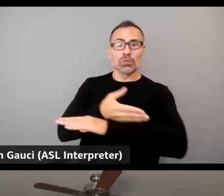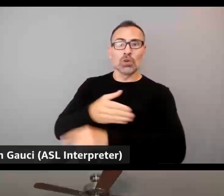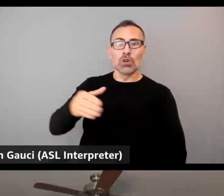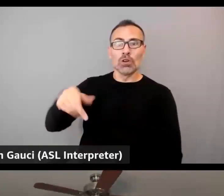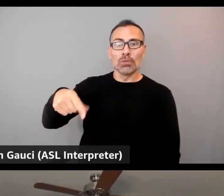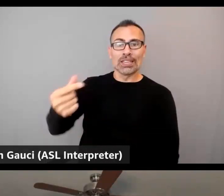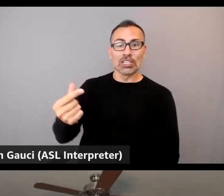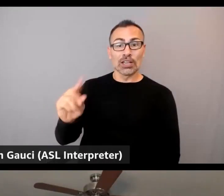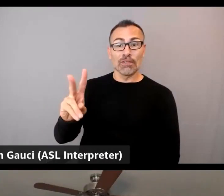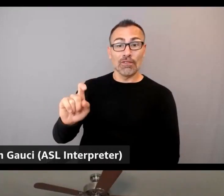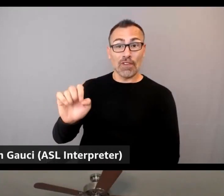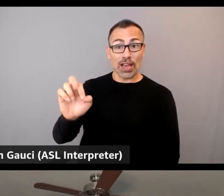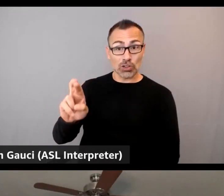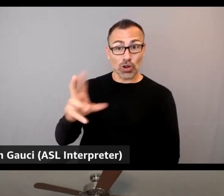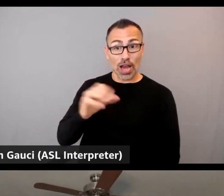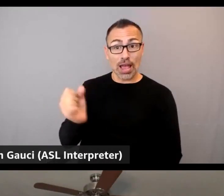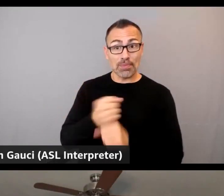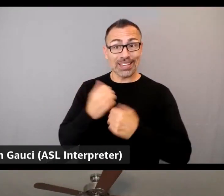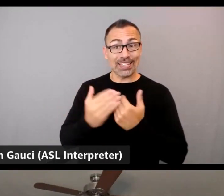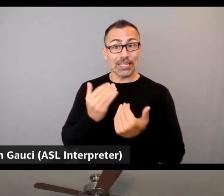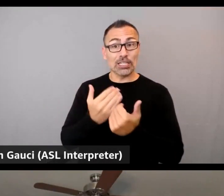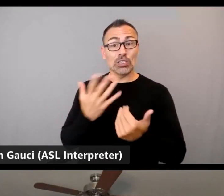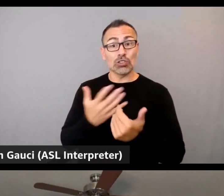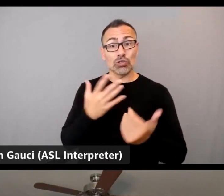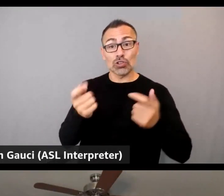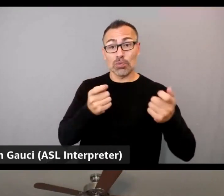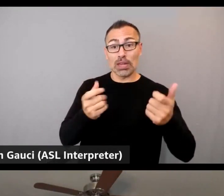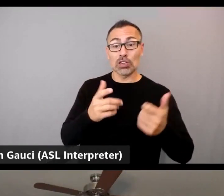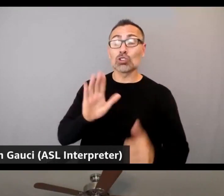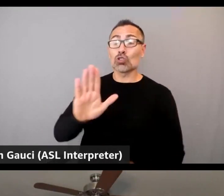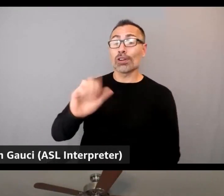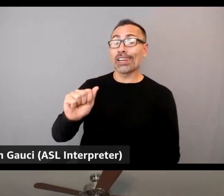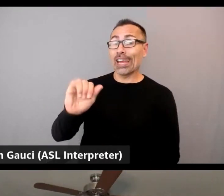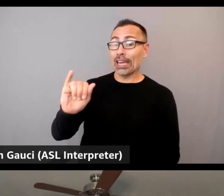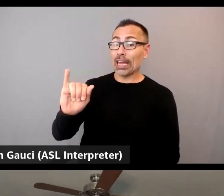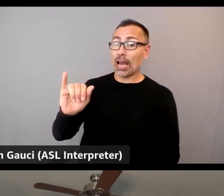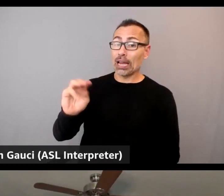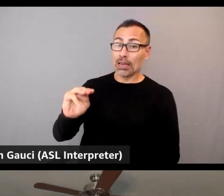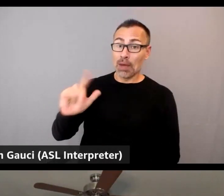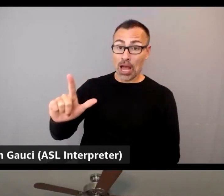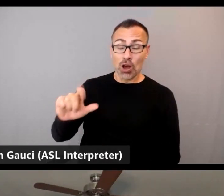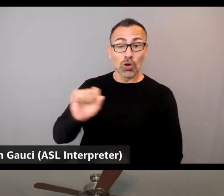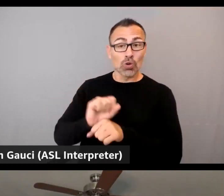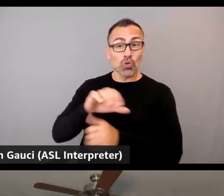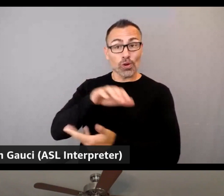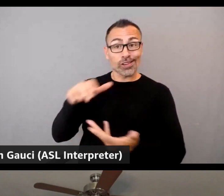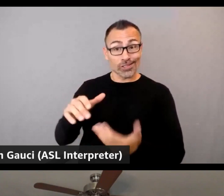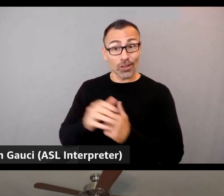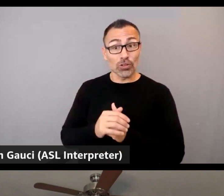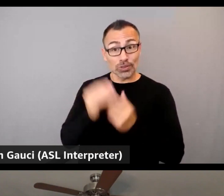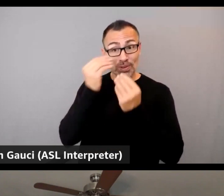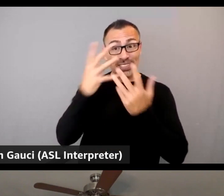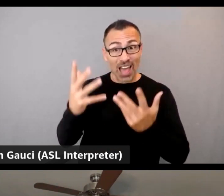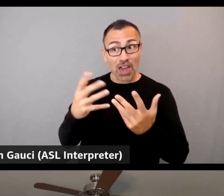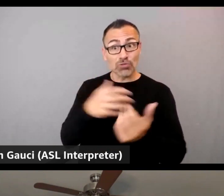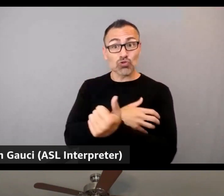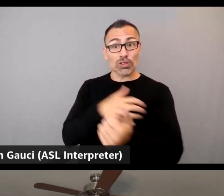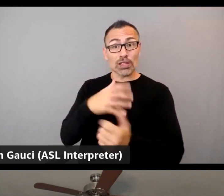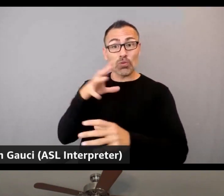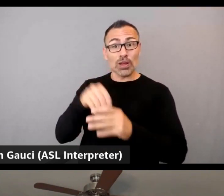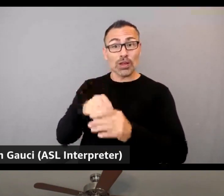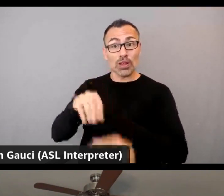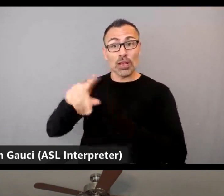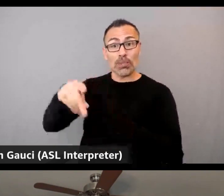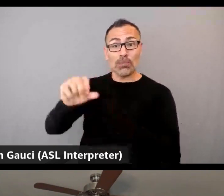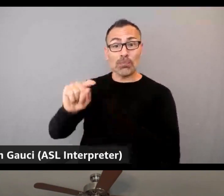to manage your AI ML workloads, at least the data you're storing from them directly within Postgres, whether it's on Amazon